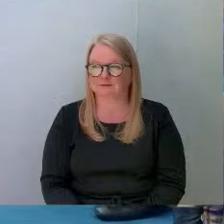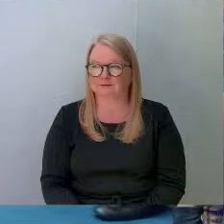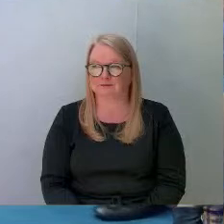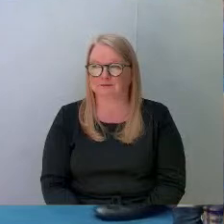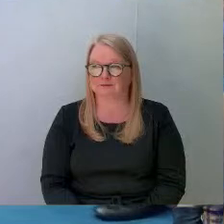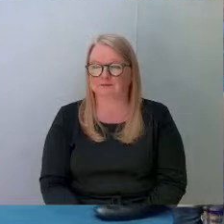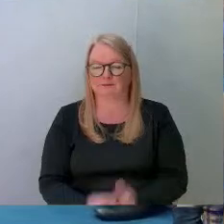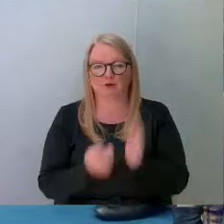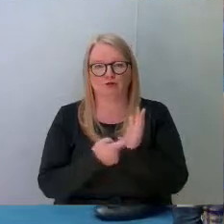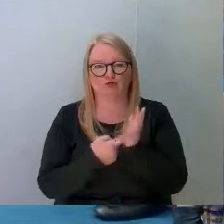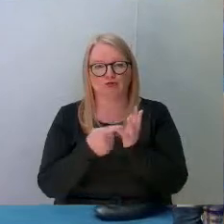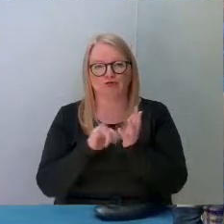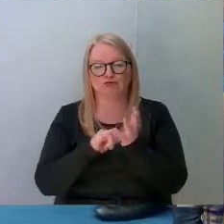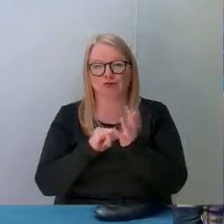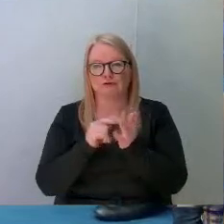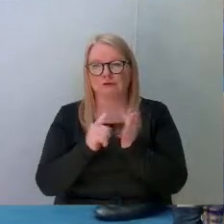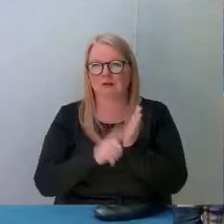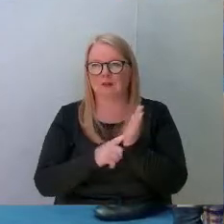Russell Walker.